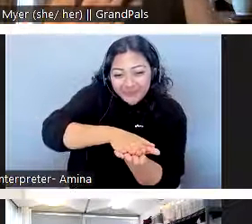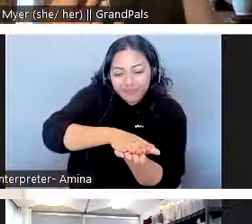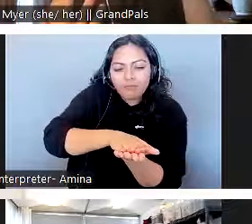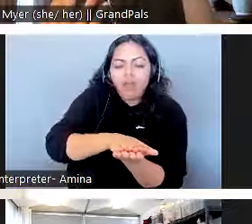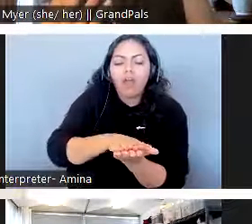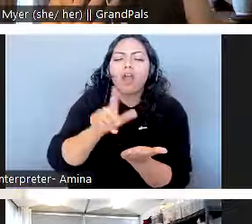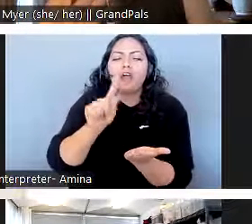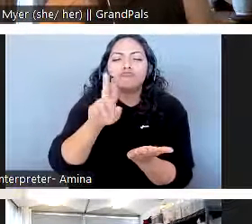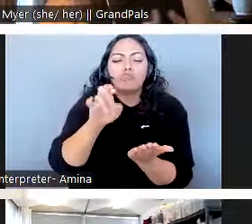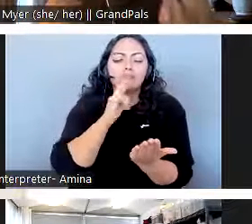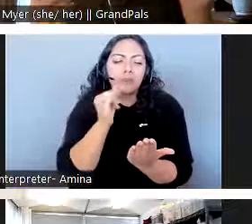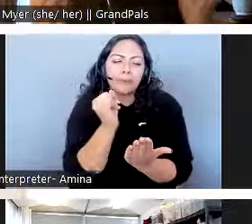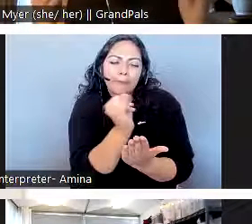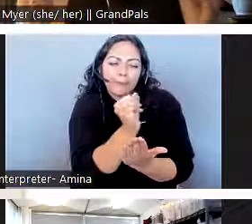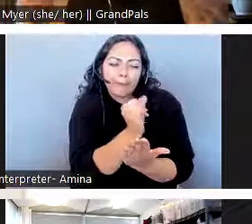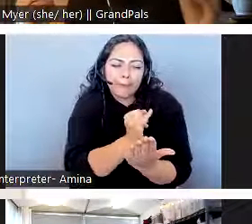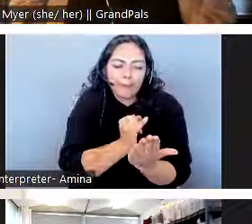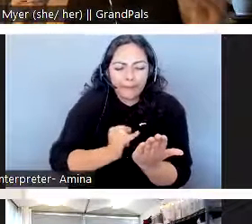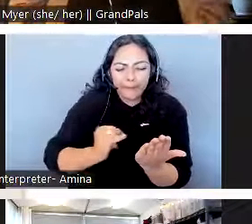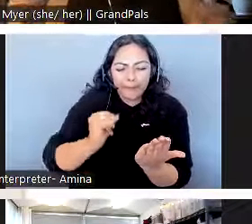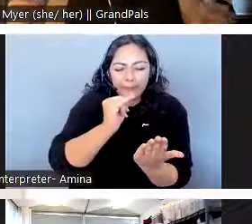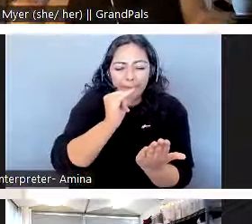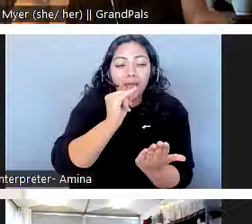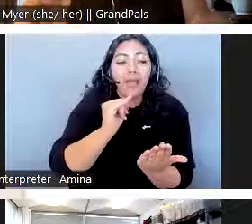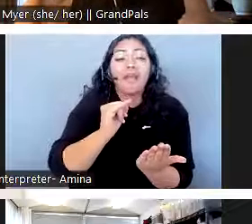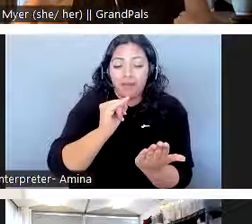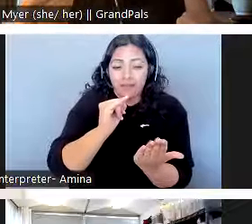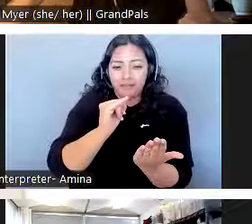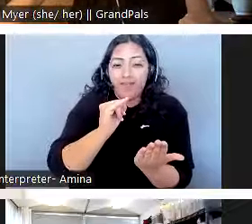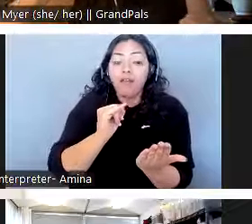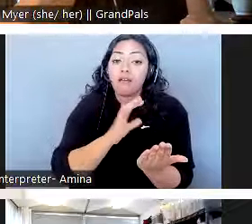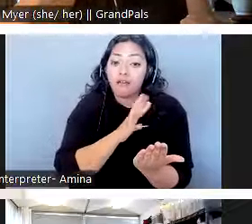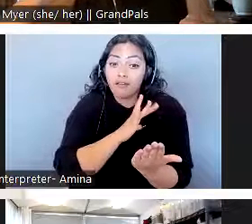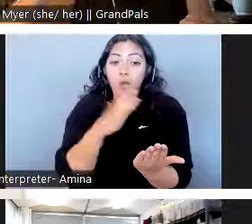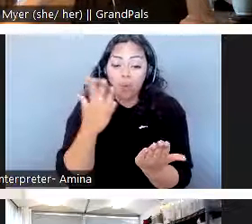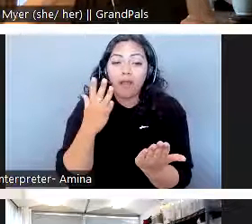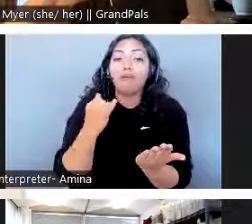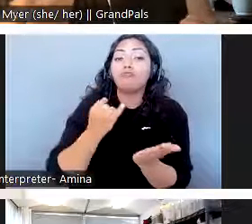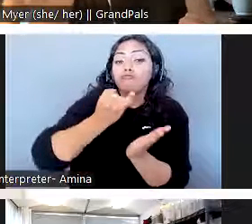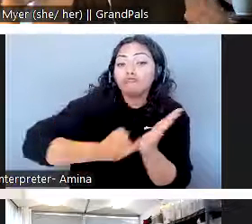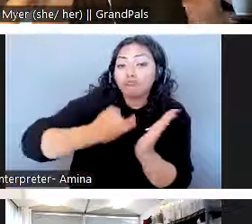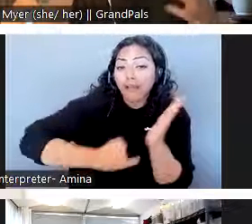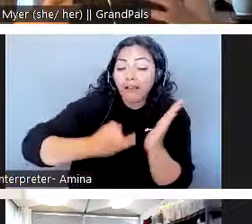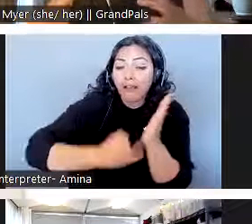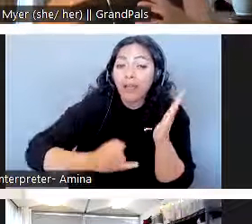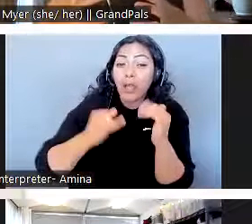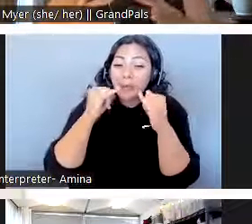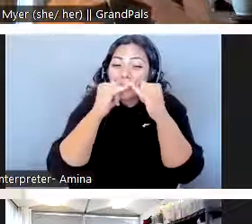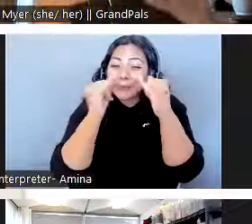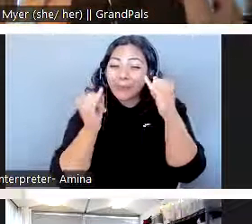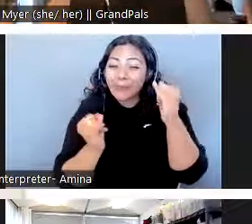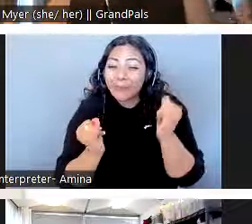the image. And if you zoom in really, really closely, the lines that